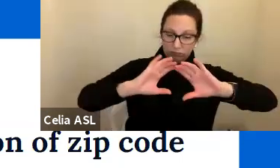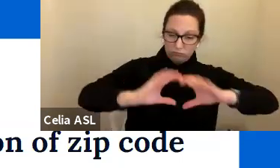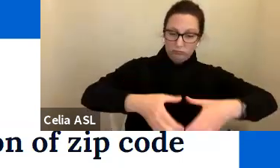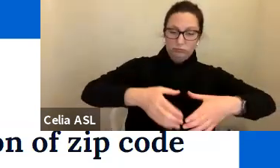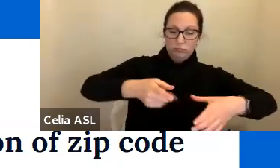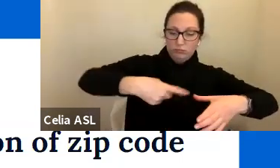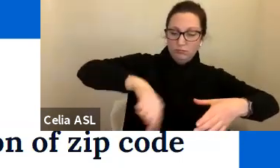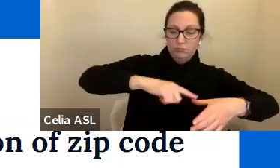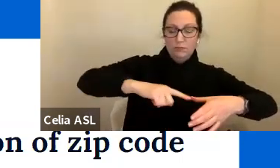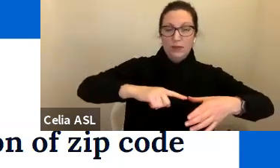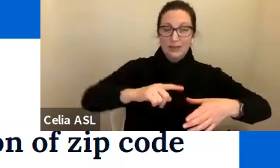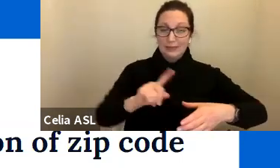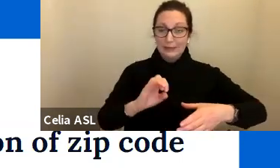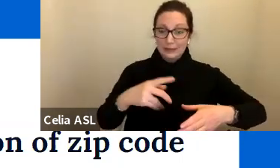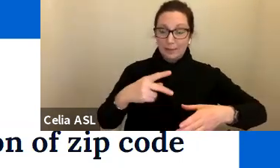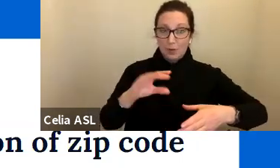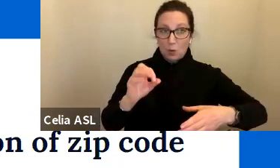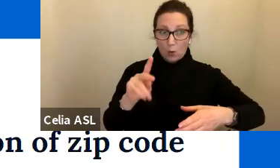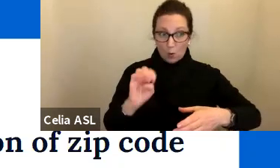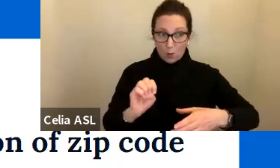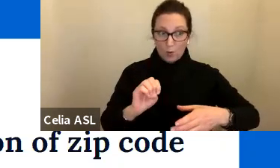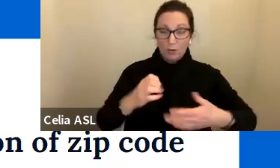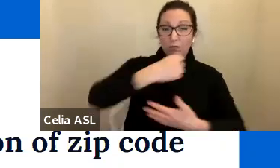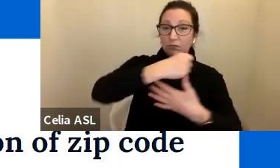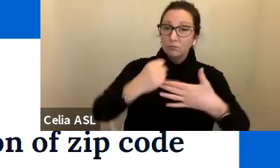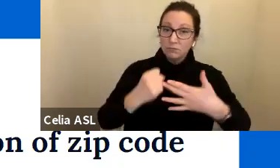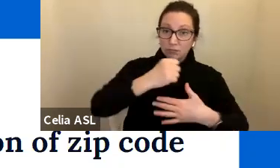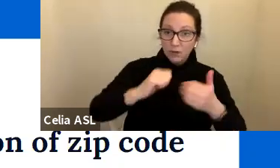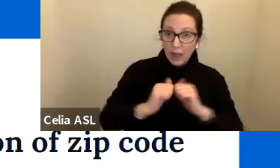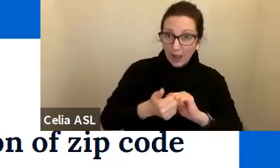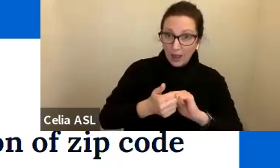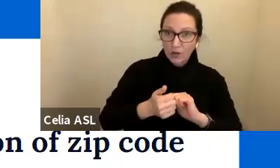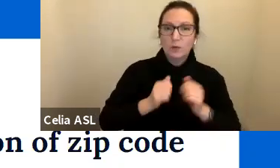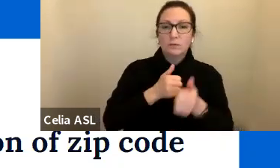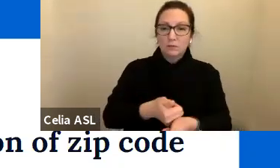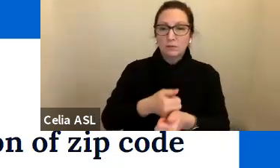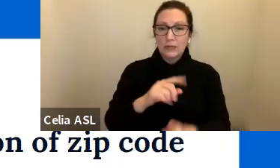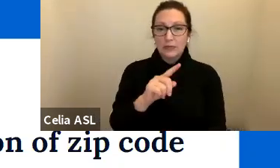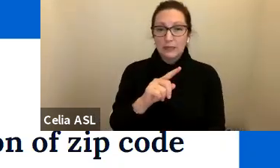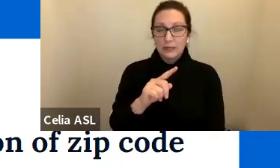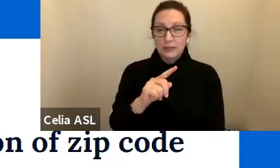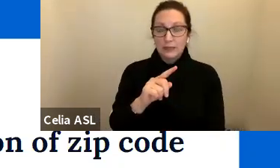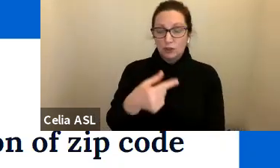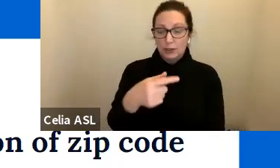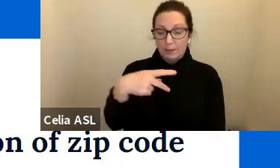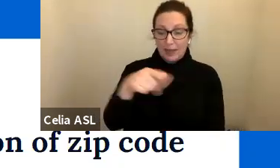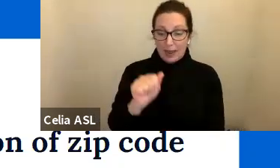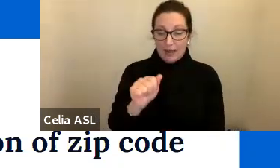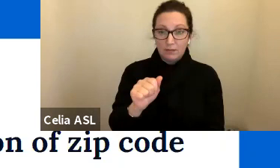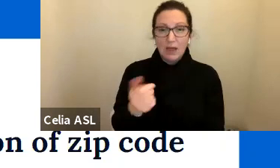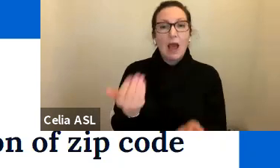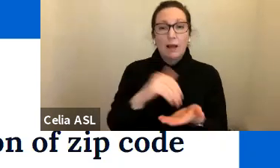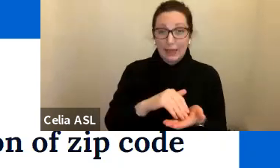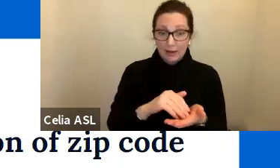by GPA. Again, where students their GPA is the exact same, then we would assign a